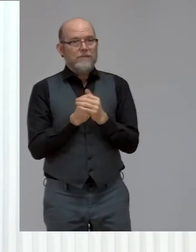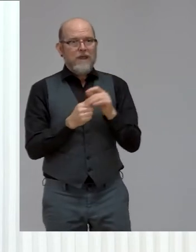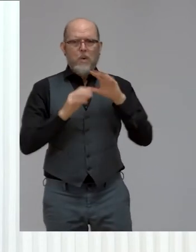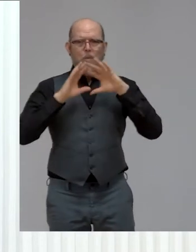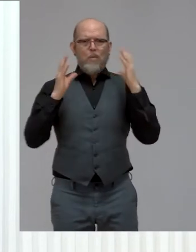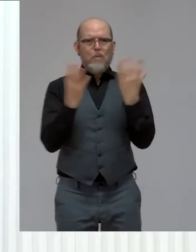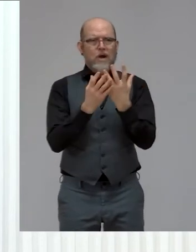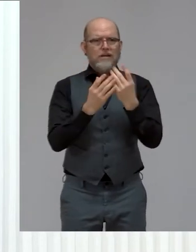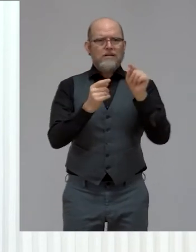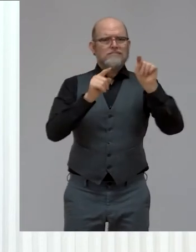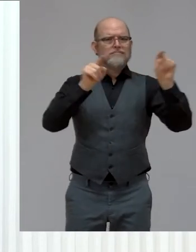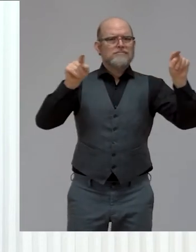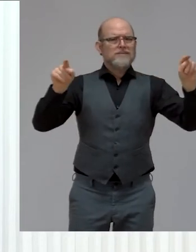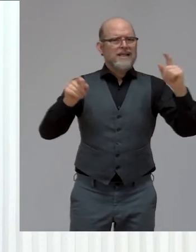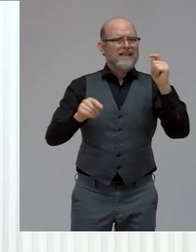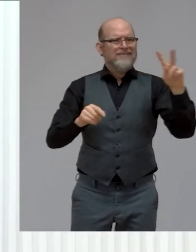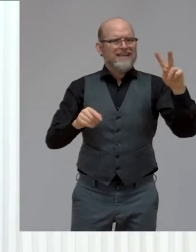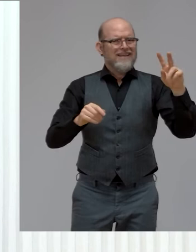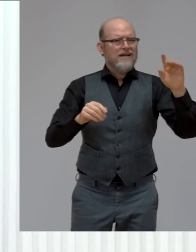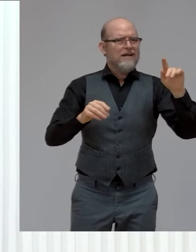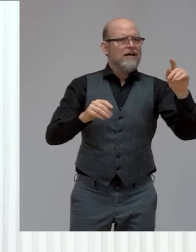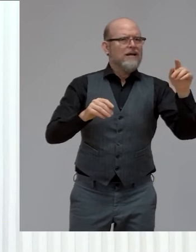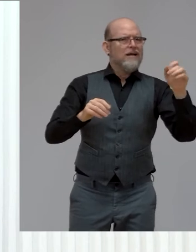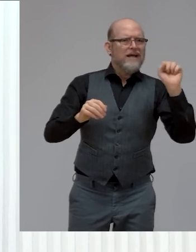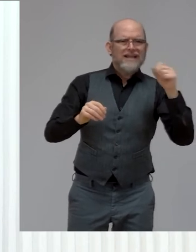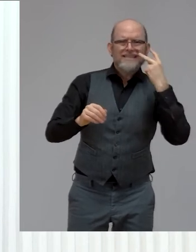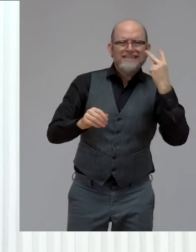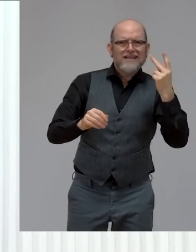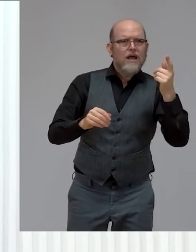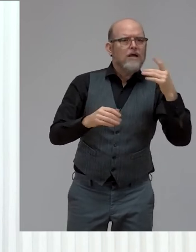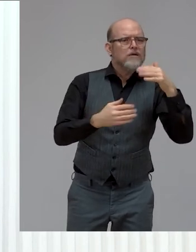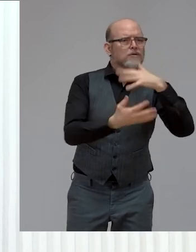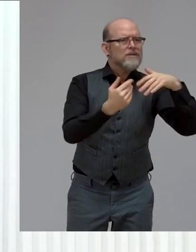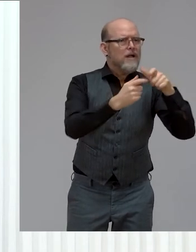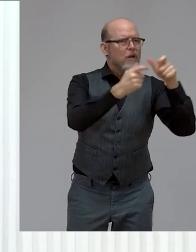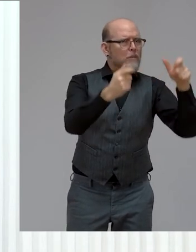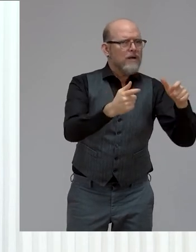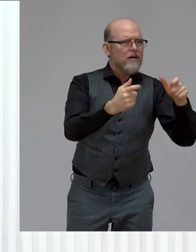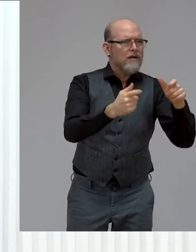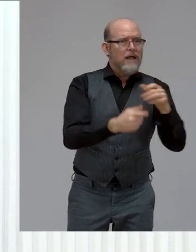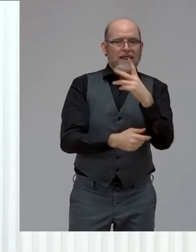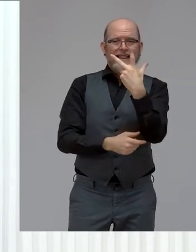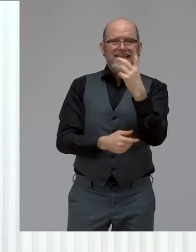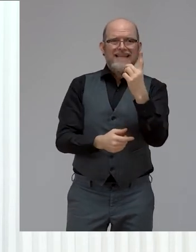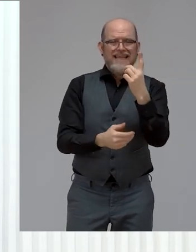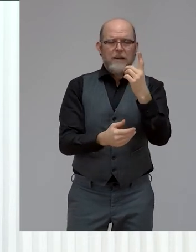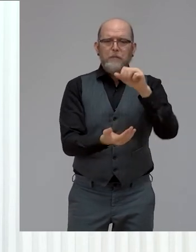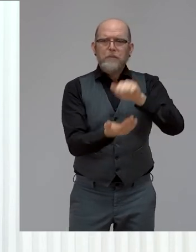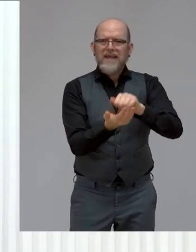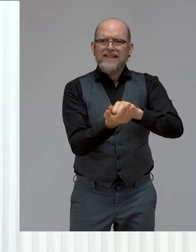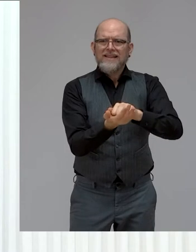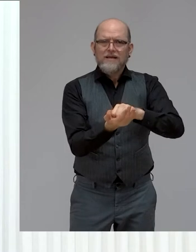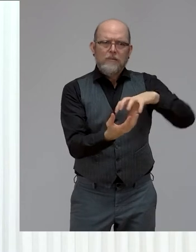businesses or 3D print. You will learn about cutting-edge technologies and about the